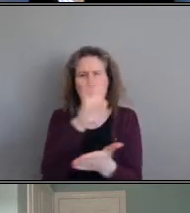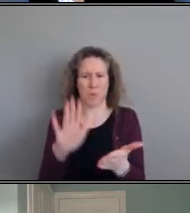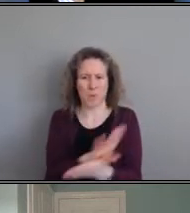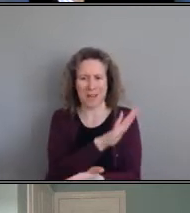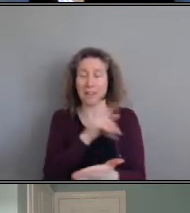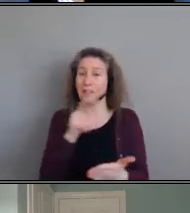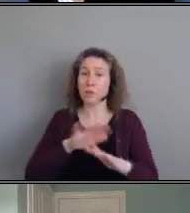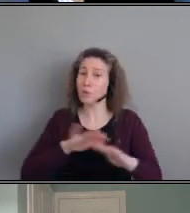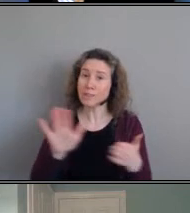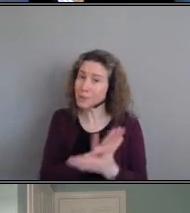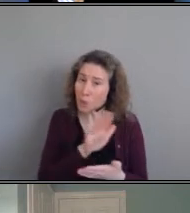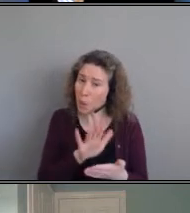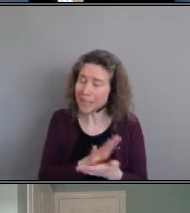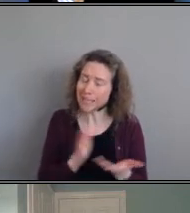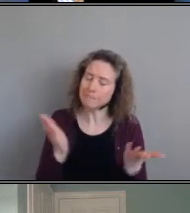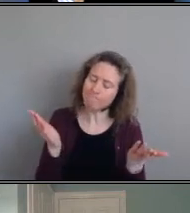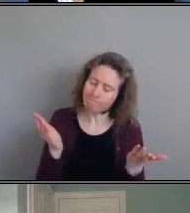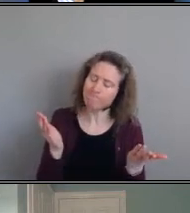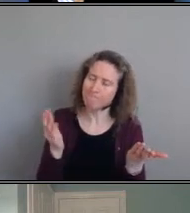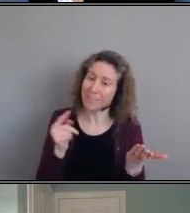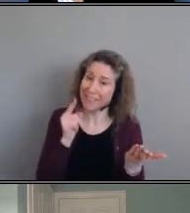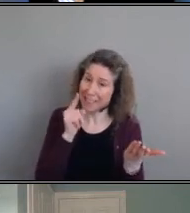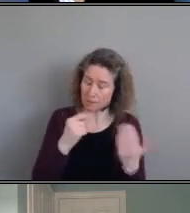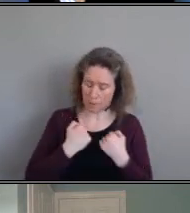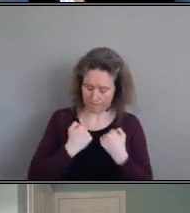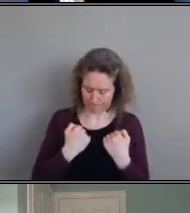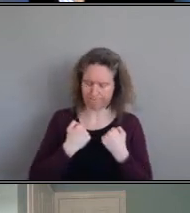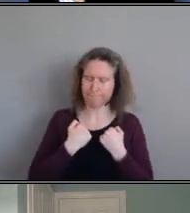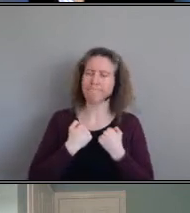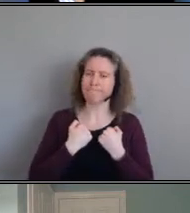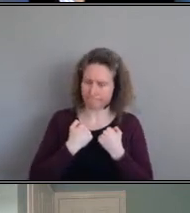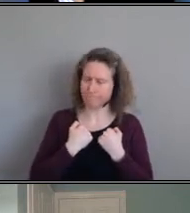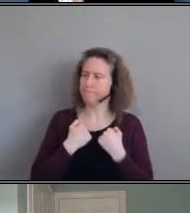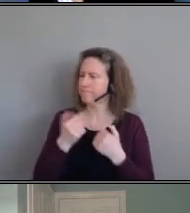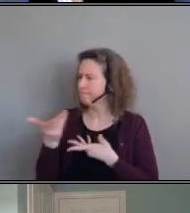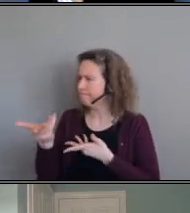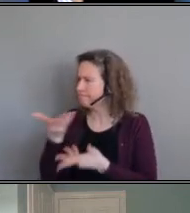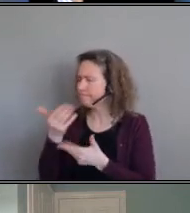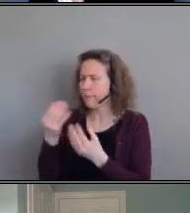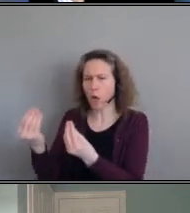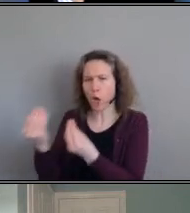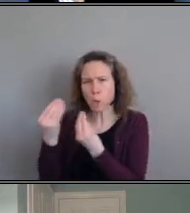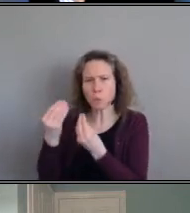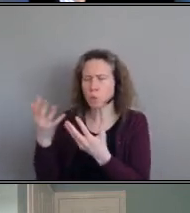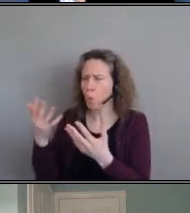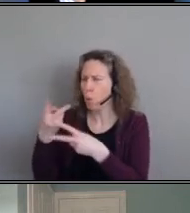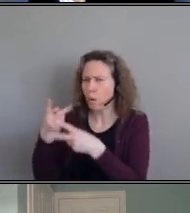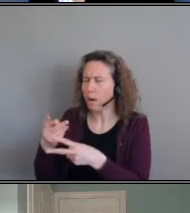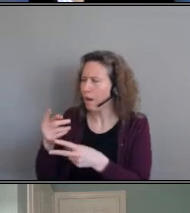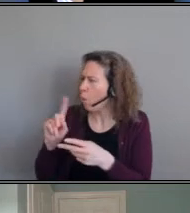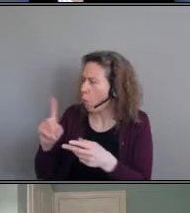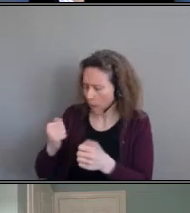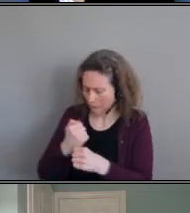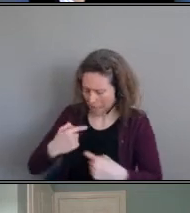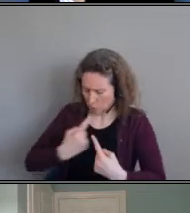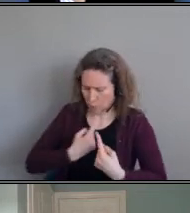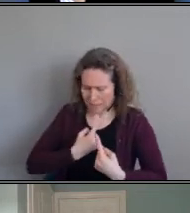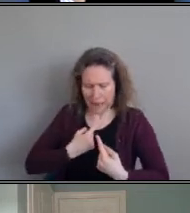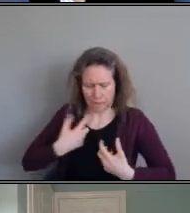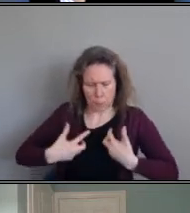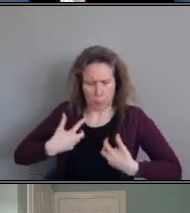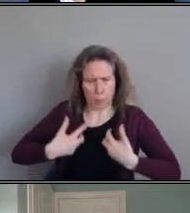not enjoying it, that's where you need to find out through a coach, what is it that makes you tick? I think that's the